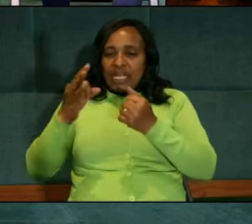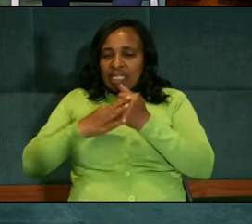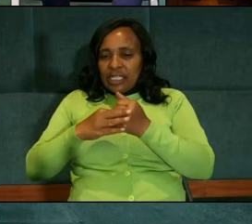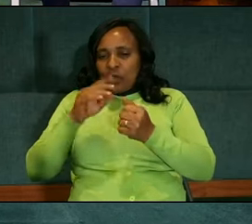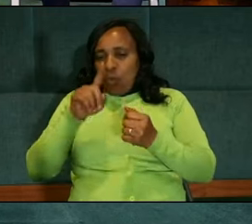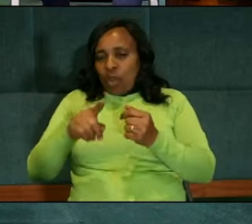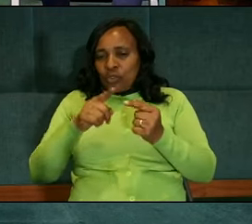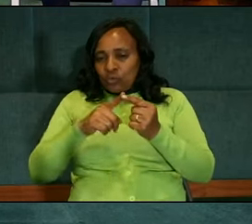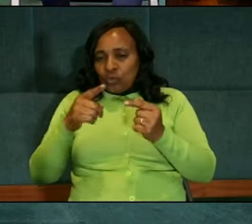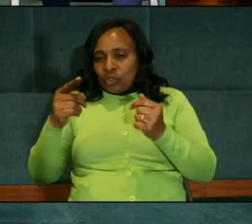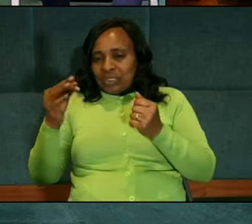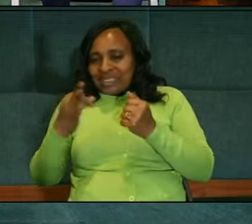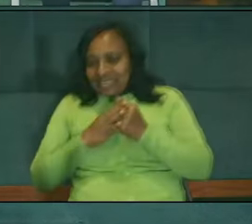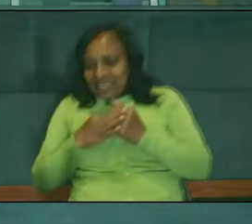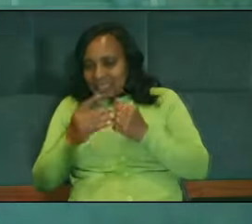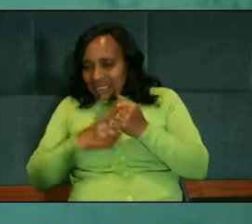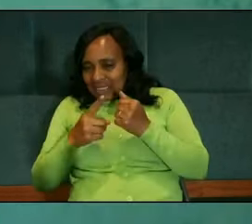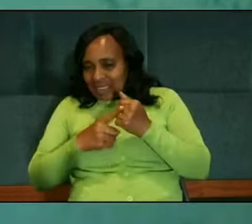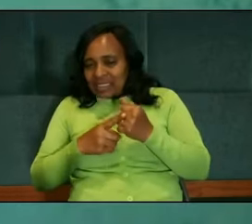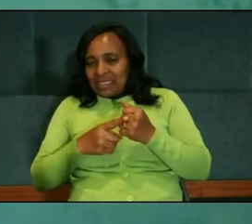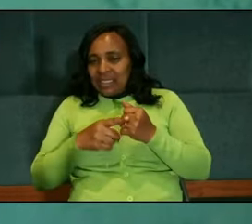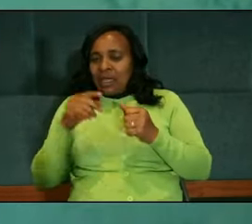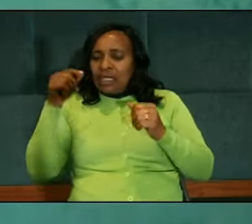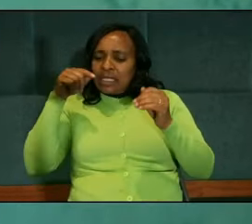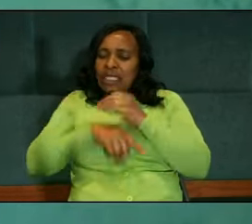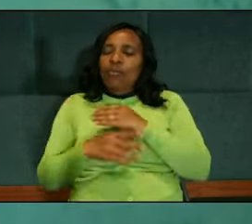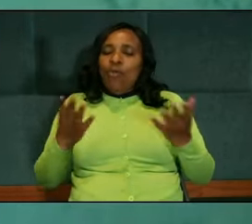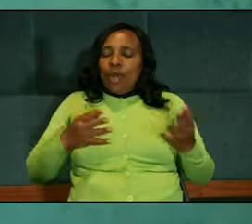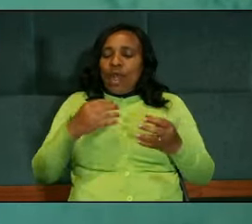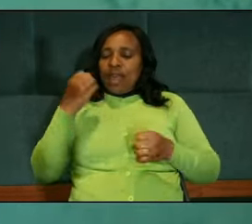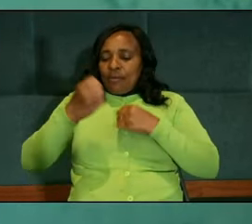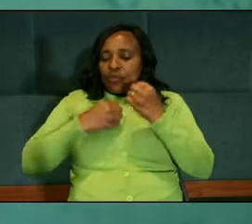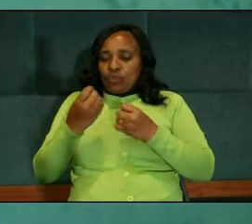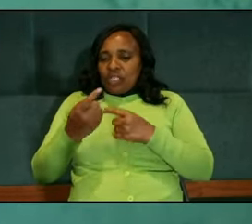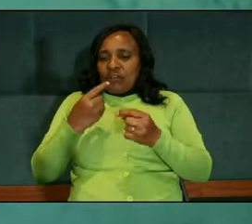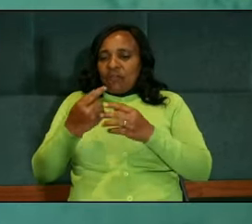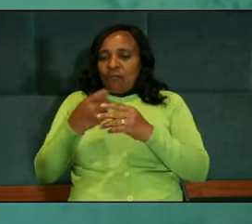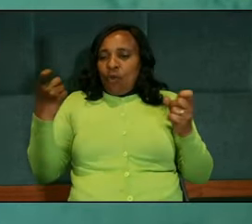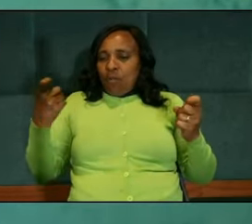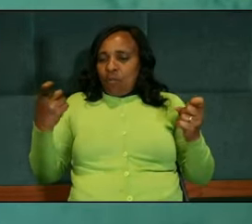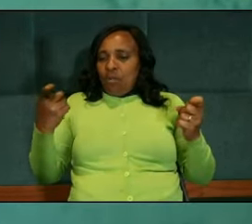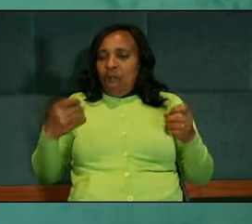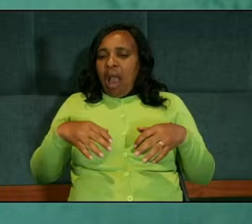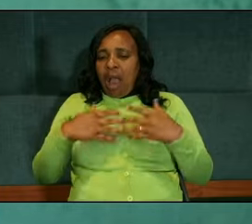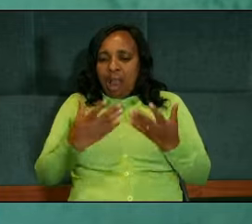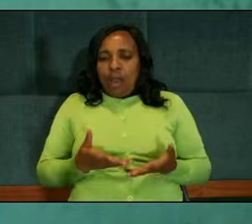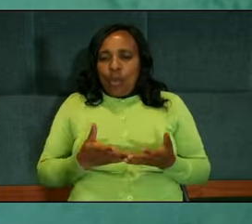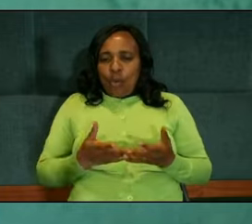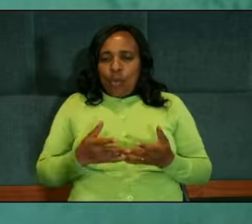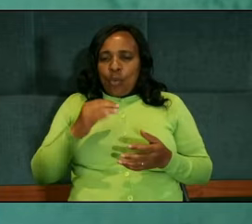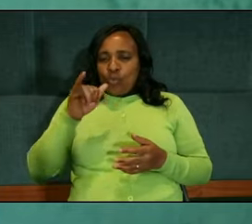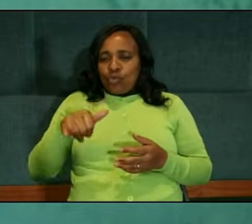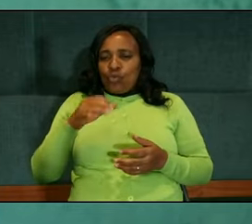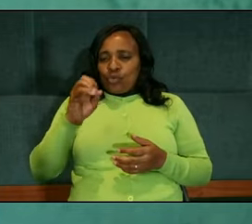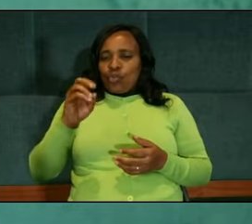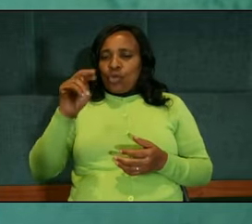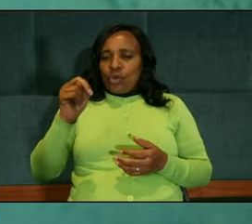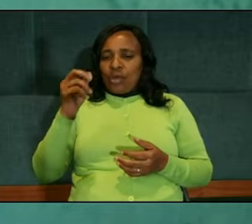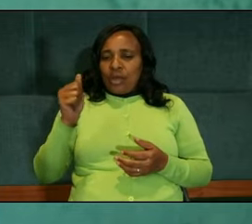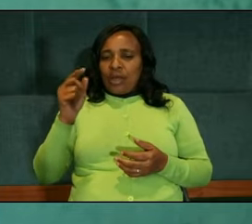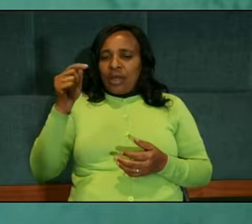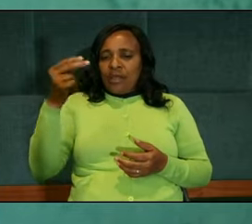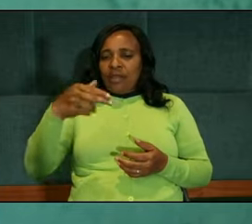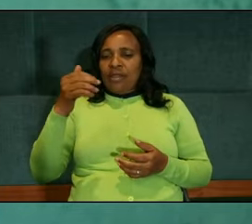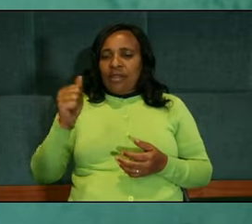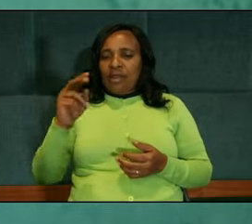1 Samuel 18:1-6. It goes really deep on where these emotions came from and how Jonathan, Saul, and